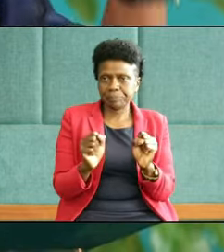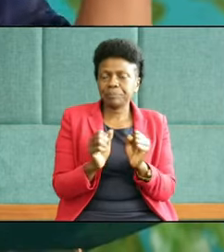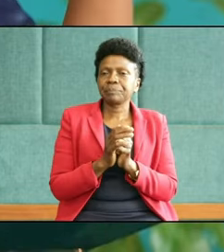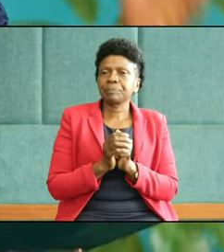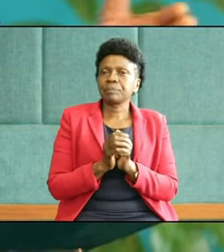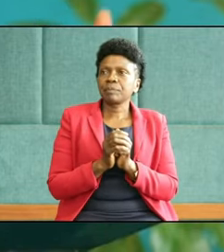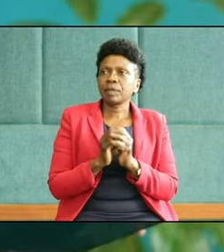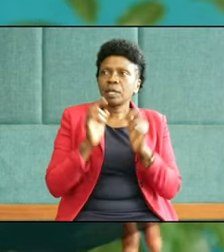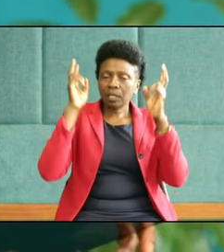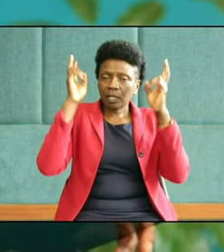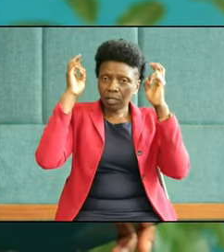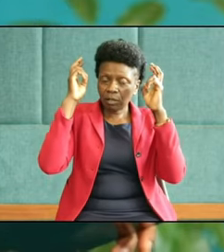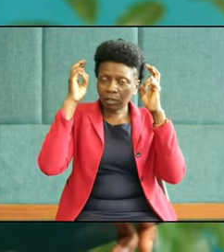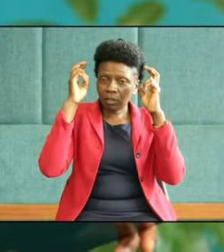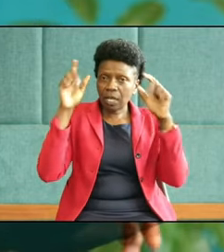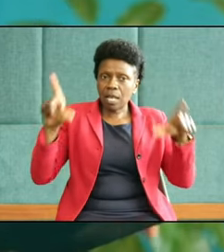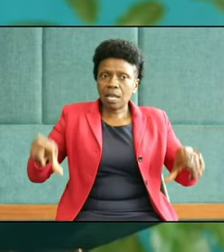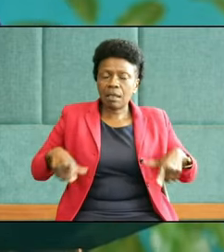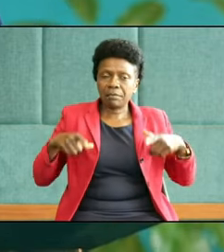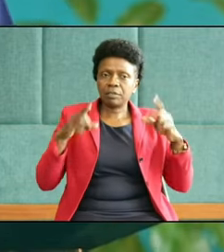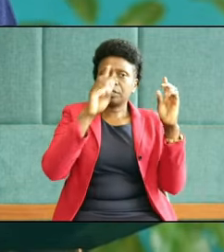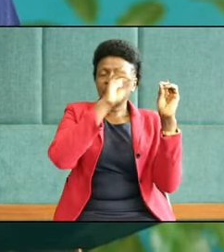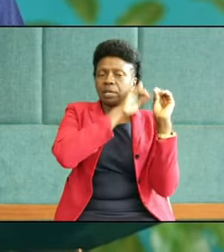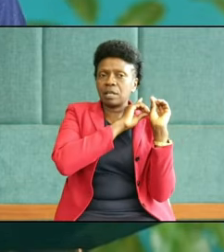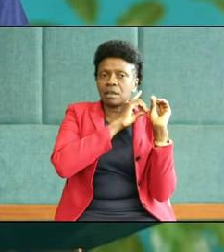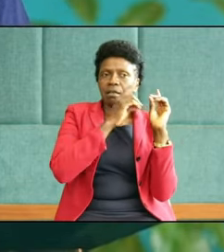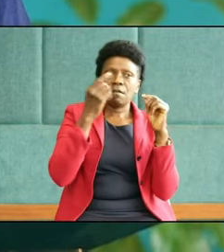subheading, A Lifeline to the Lost.